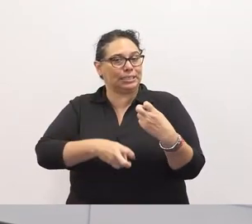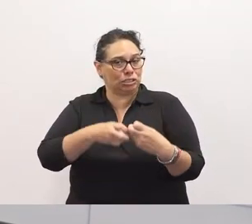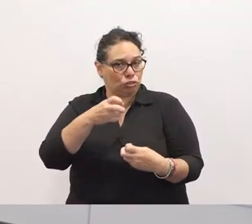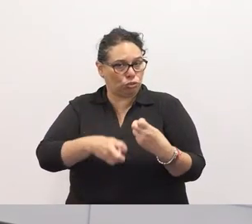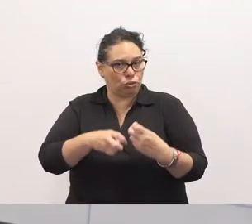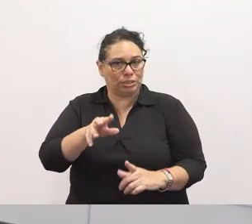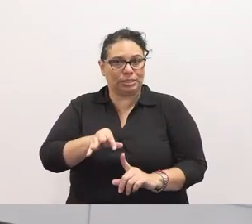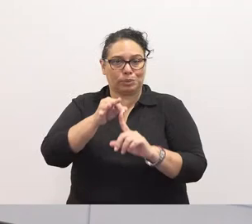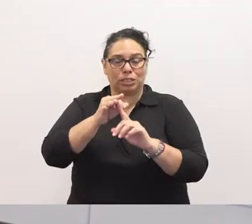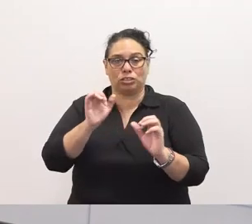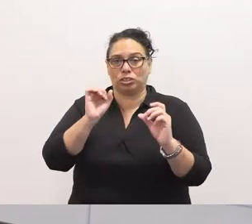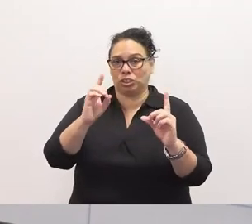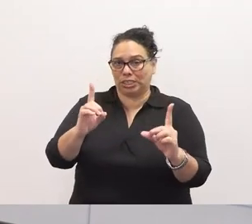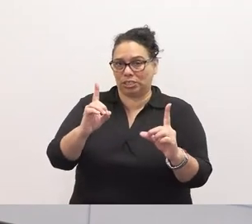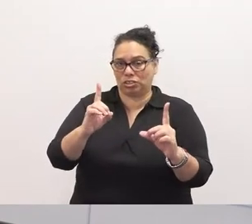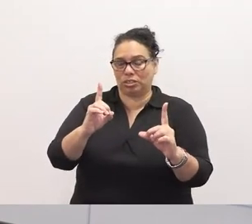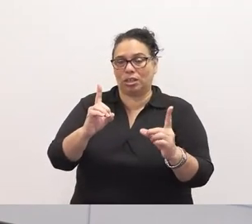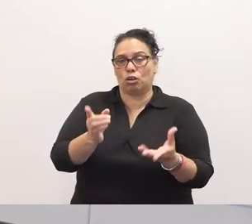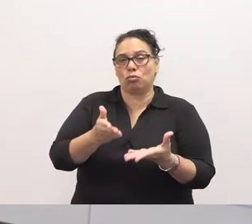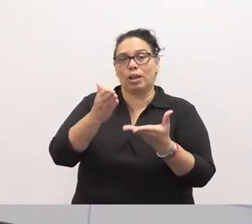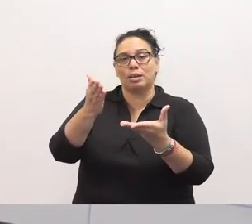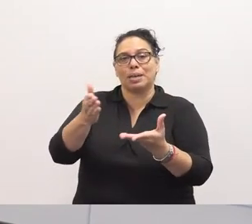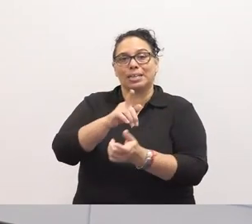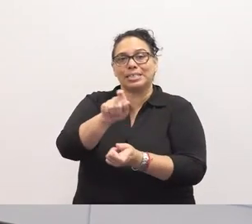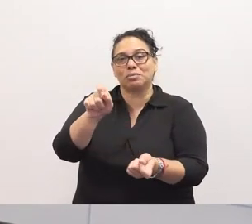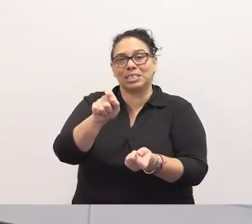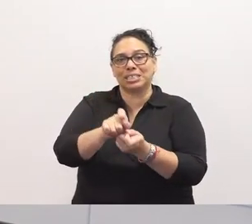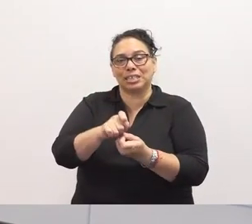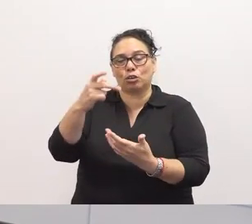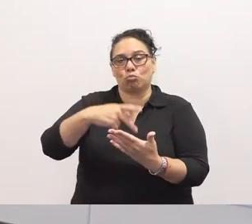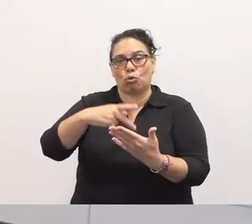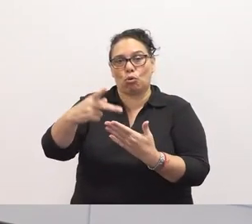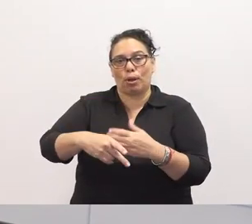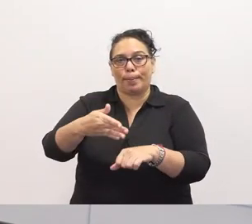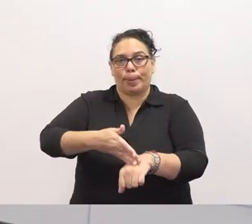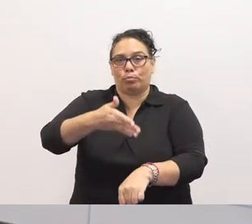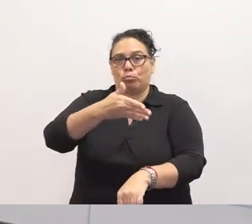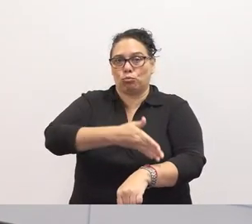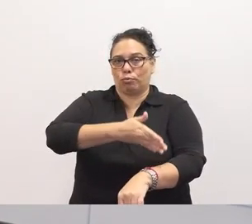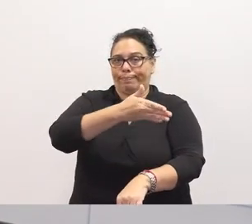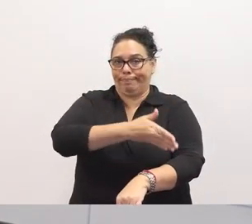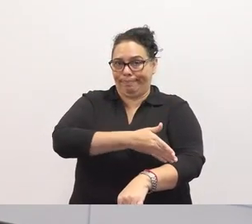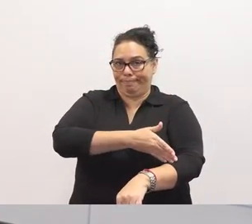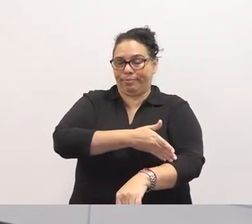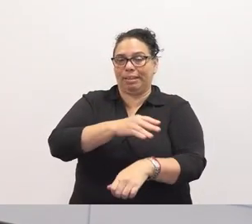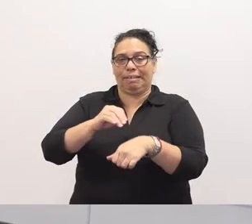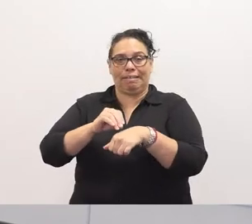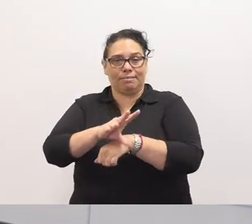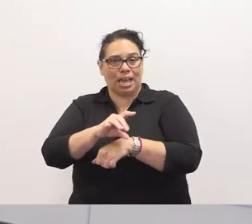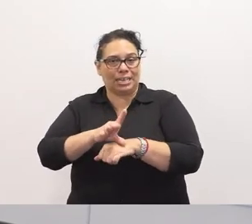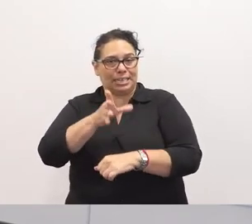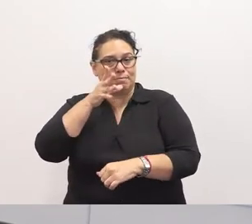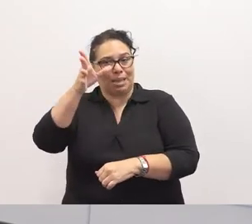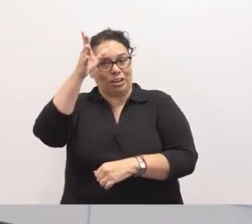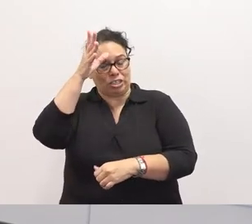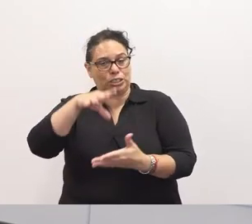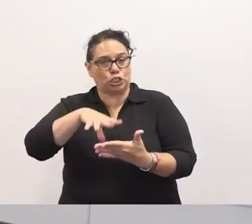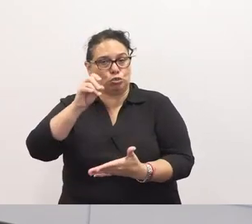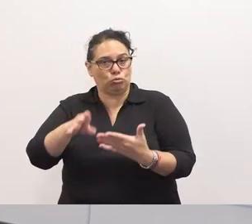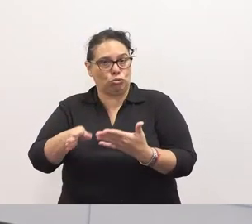in special education and recommending specific program improvements, advising parents on student